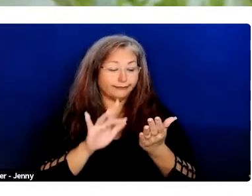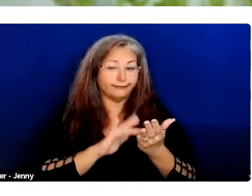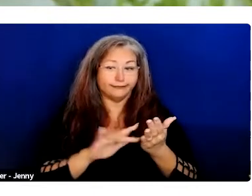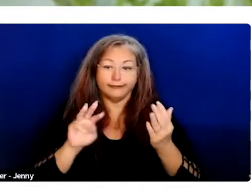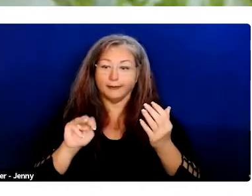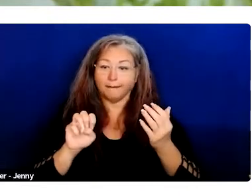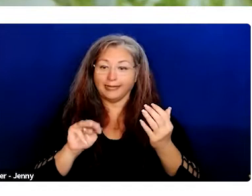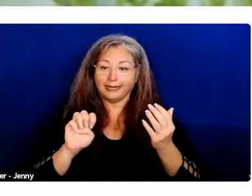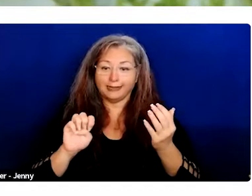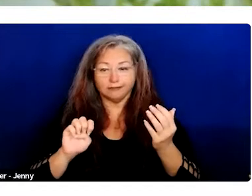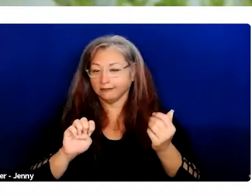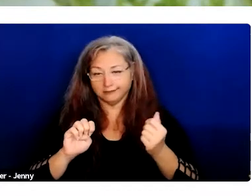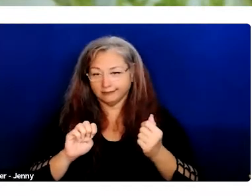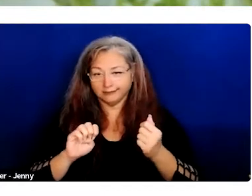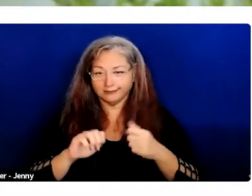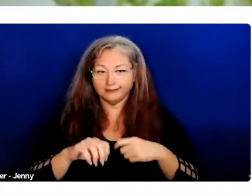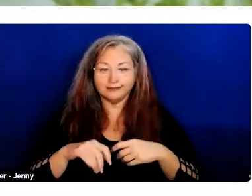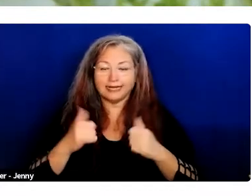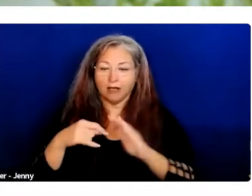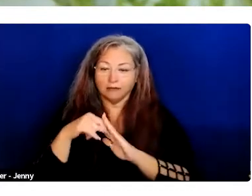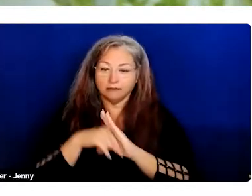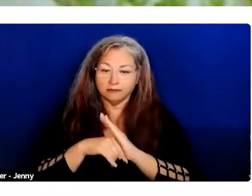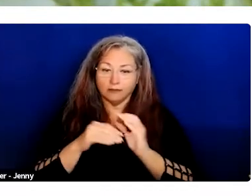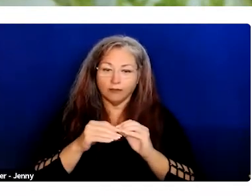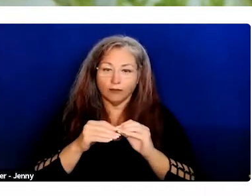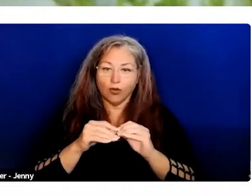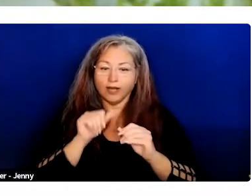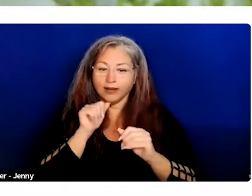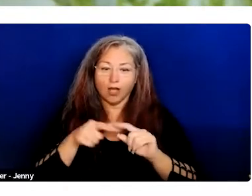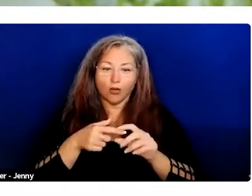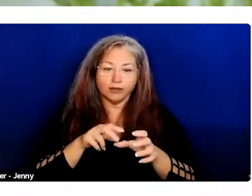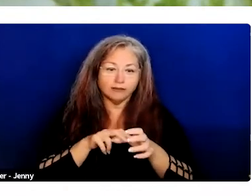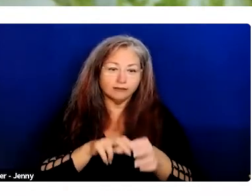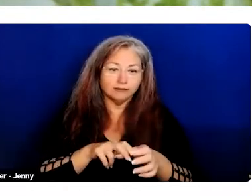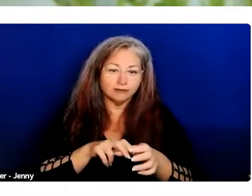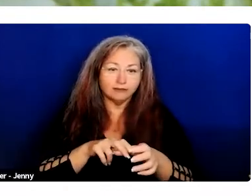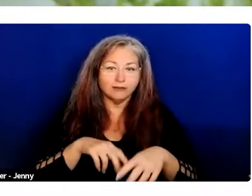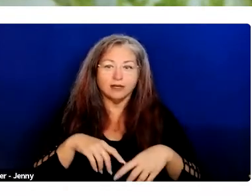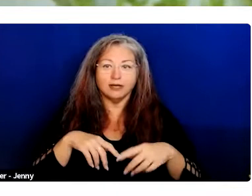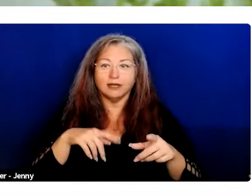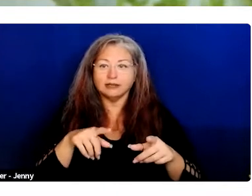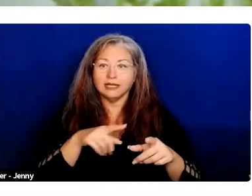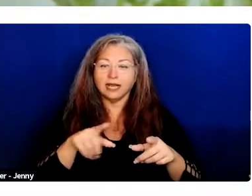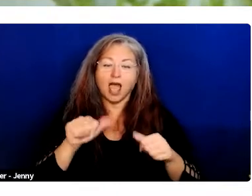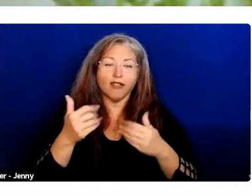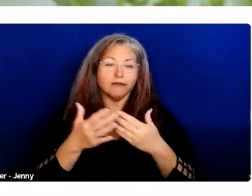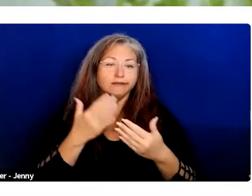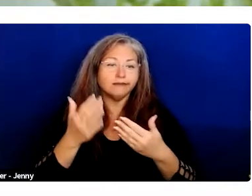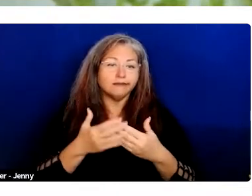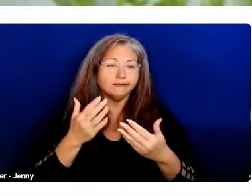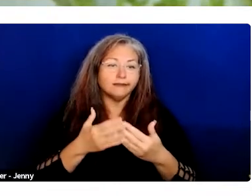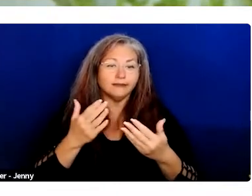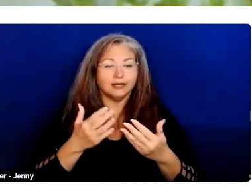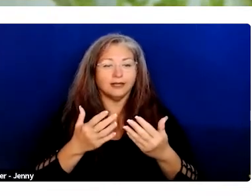is a lot more than catching a convenient ride, and all of the other conveniences that technology